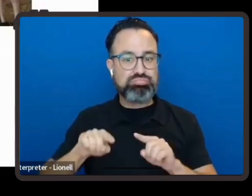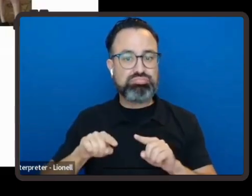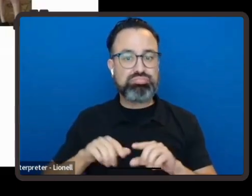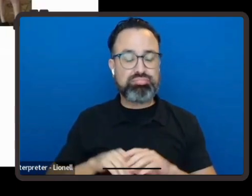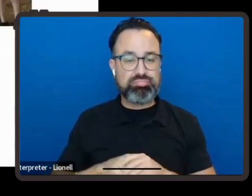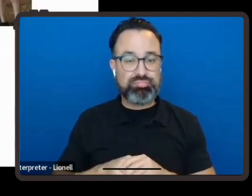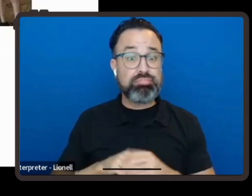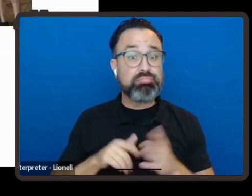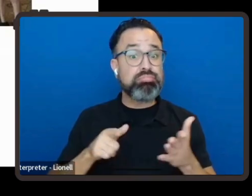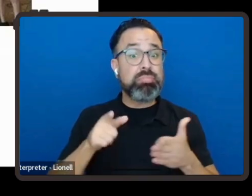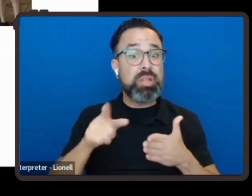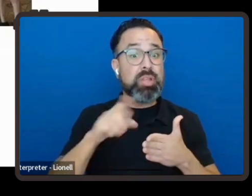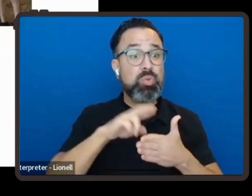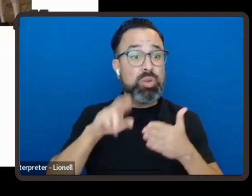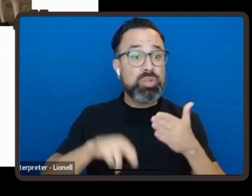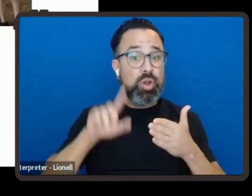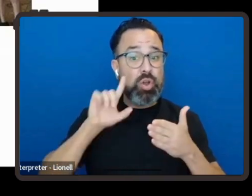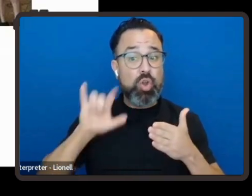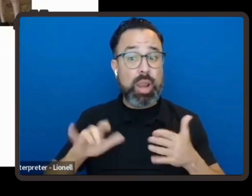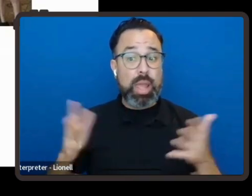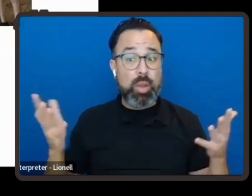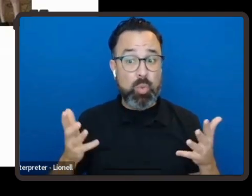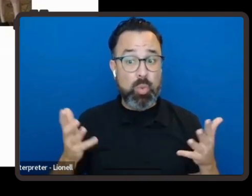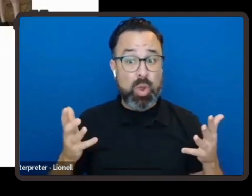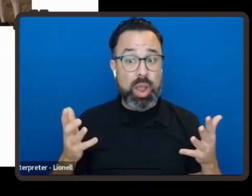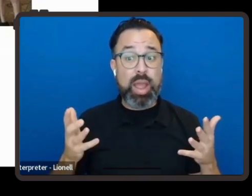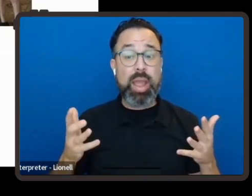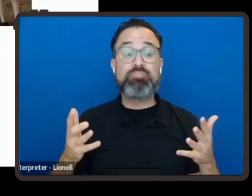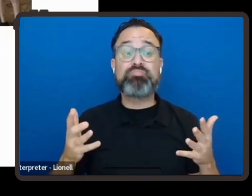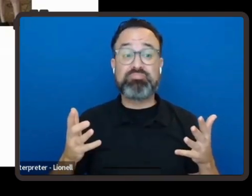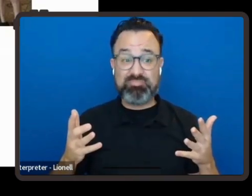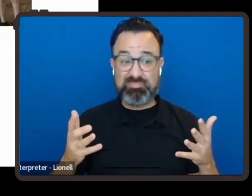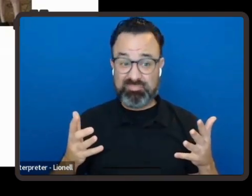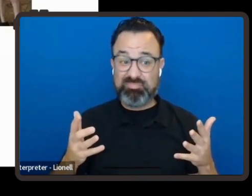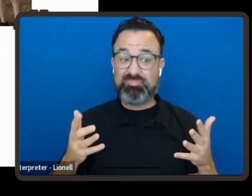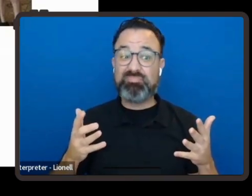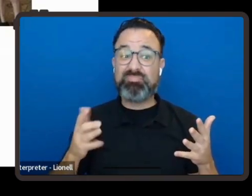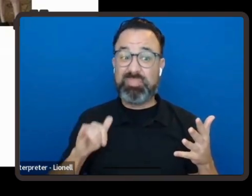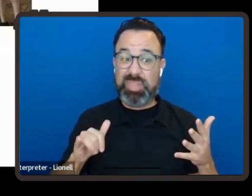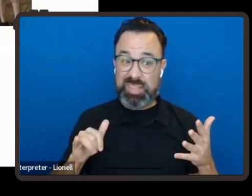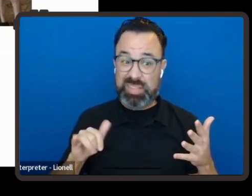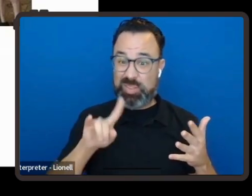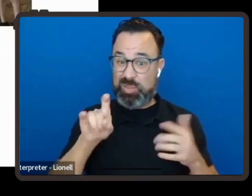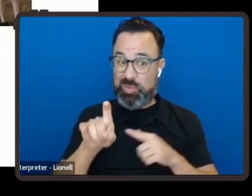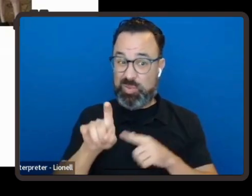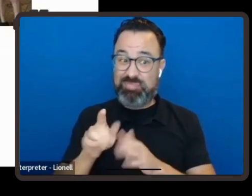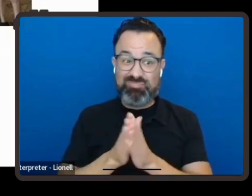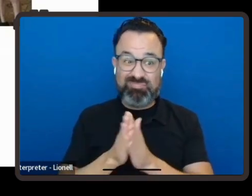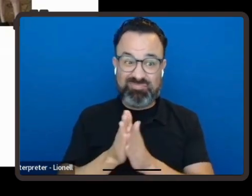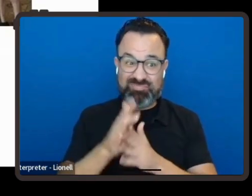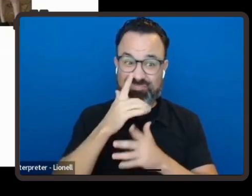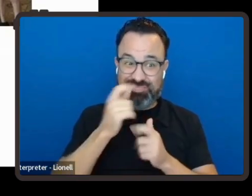look like? This is the most interesting question you're all waiting for.